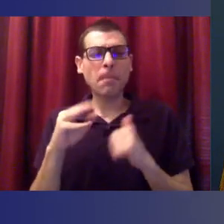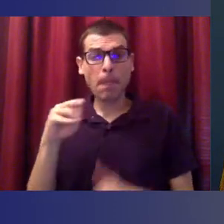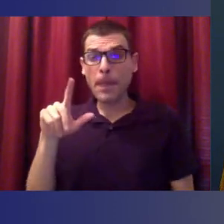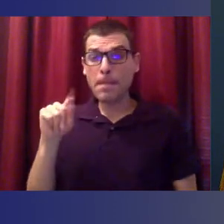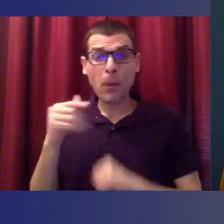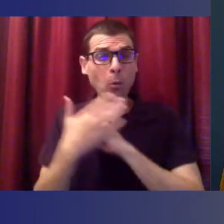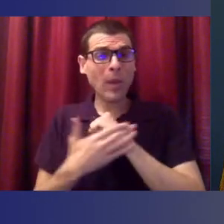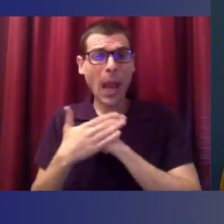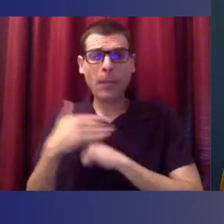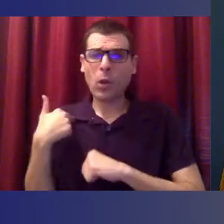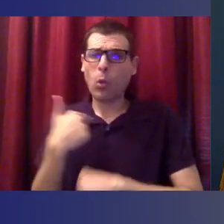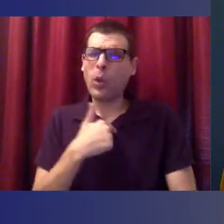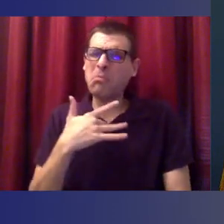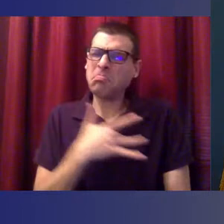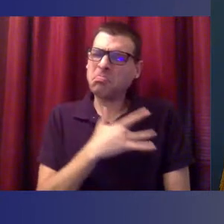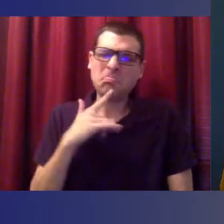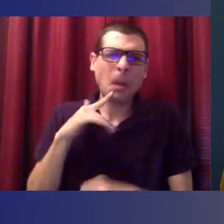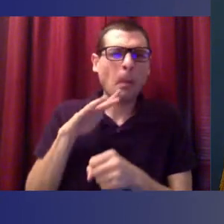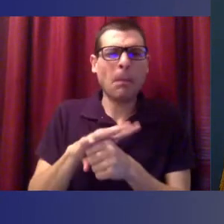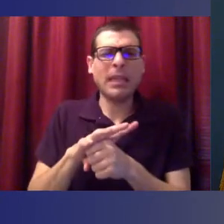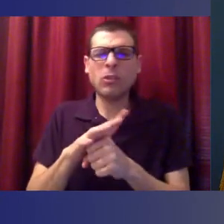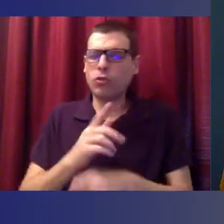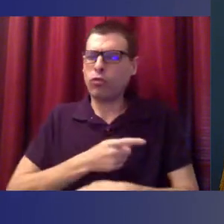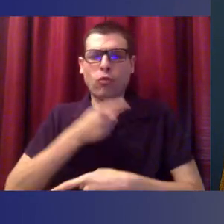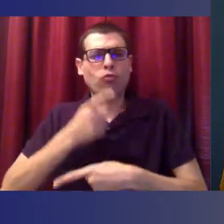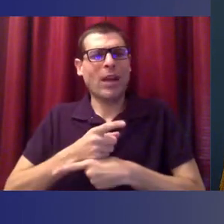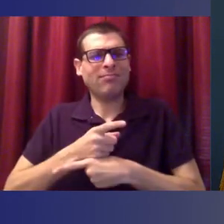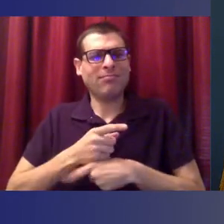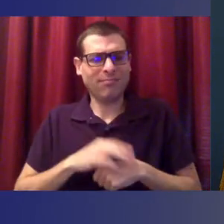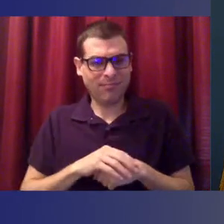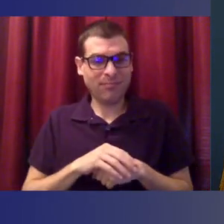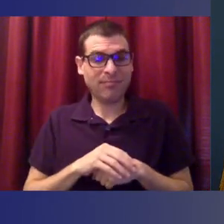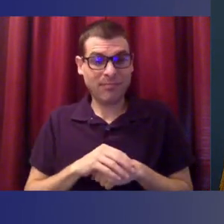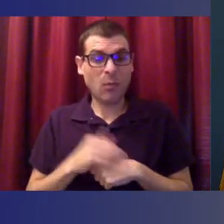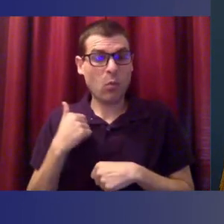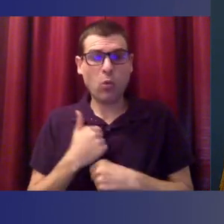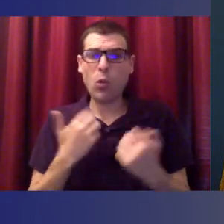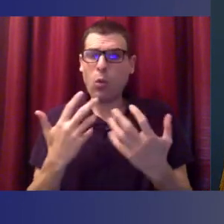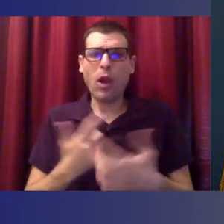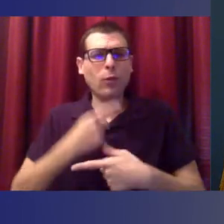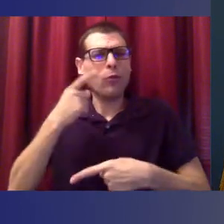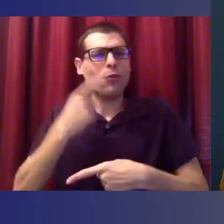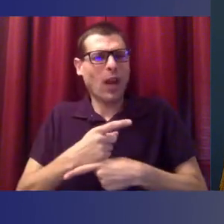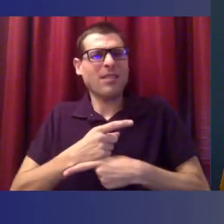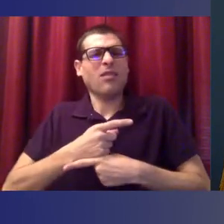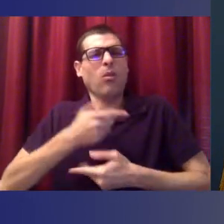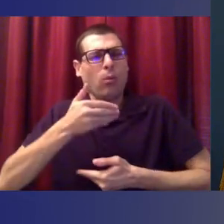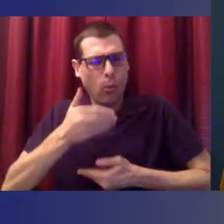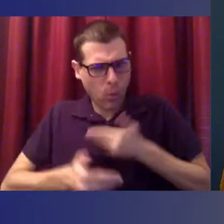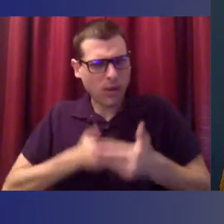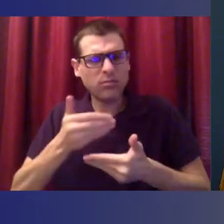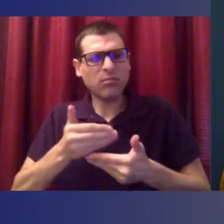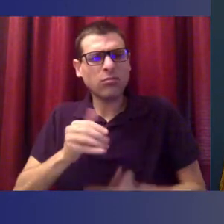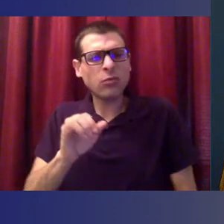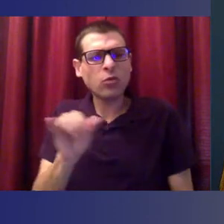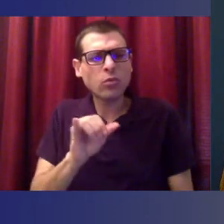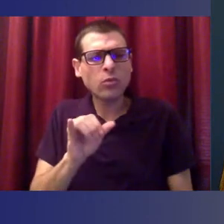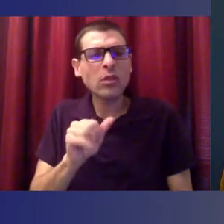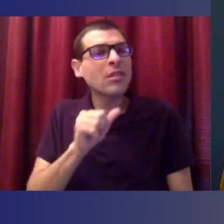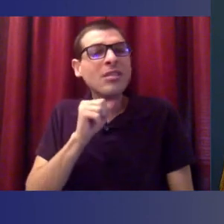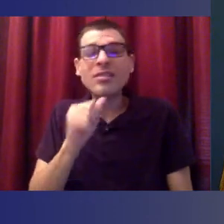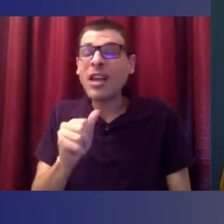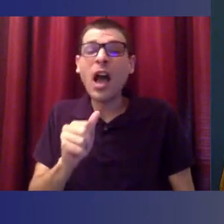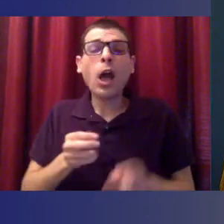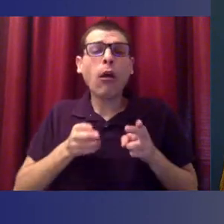doing things the right way as we are to doing the right thing. Equity and urgency are two sides of the same